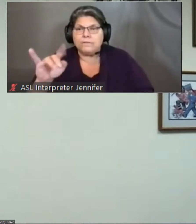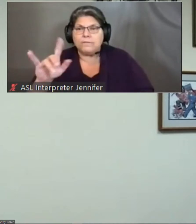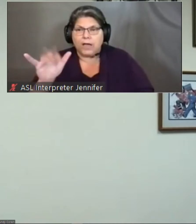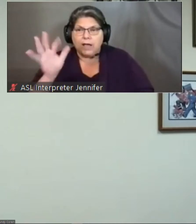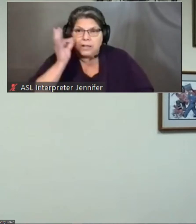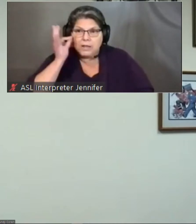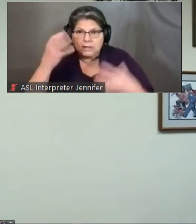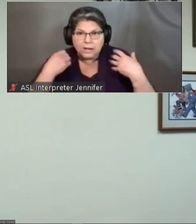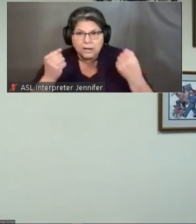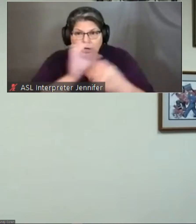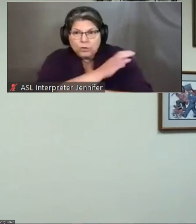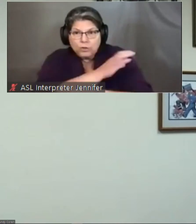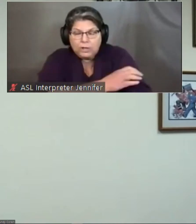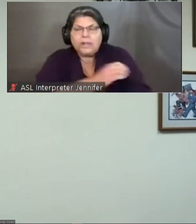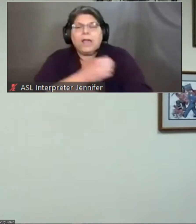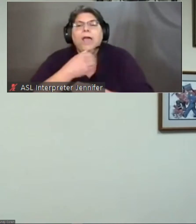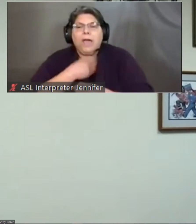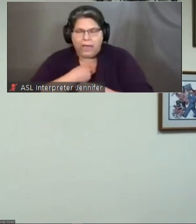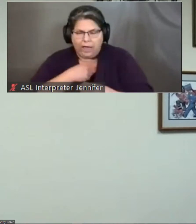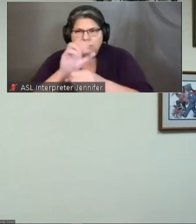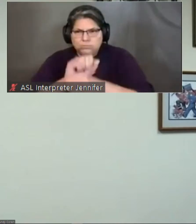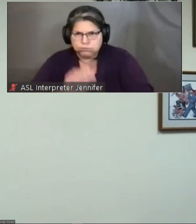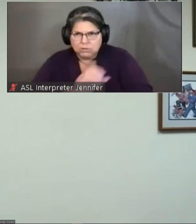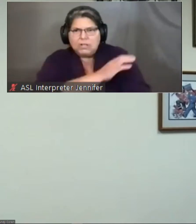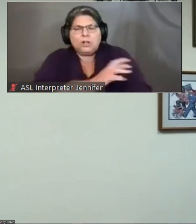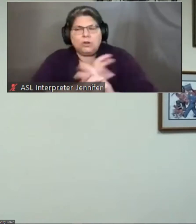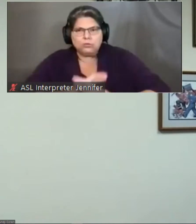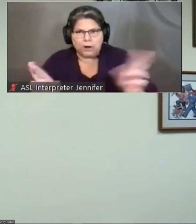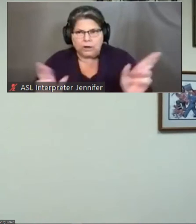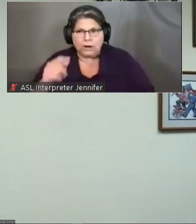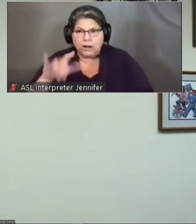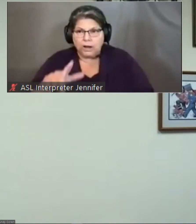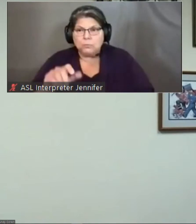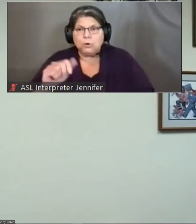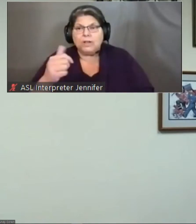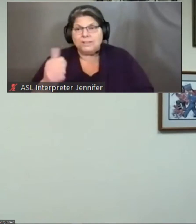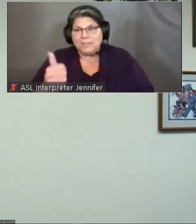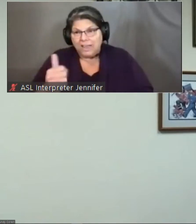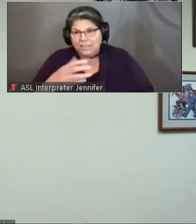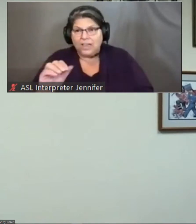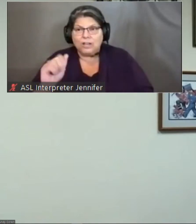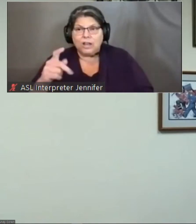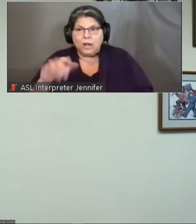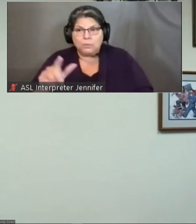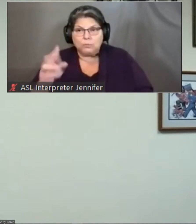clinics on April 10th and April 16th. And Bechtel Creek is having a clinic